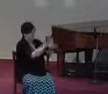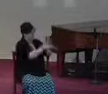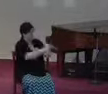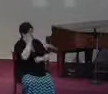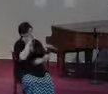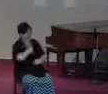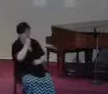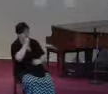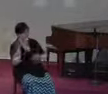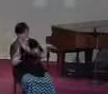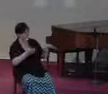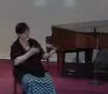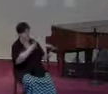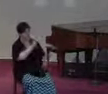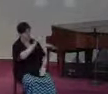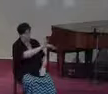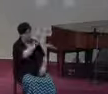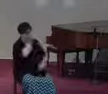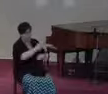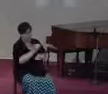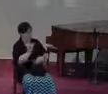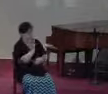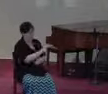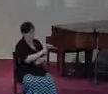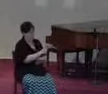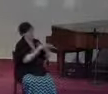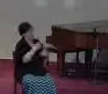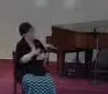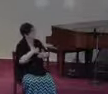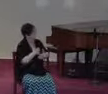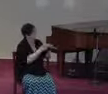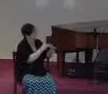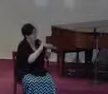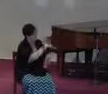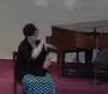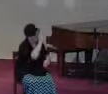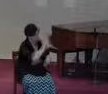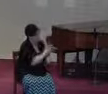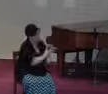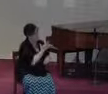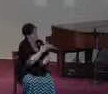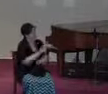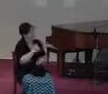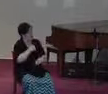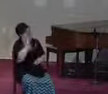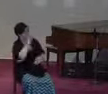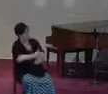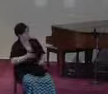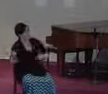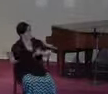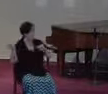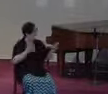you. Entrust him to my care, and I will bring him back.